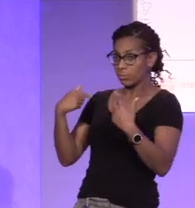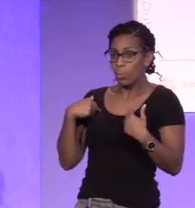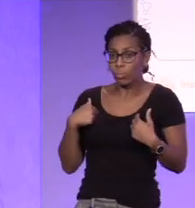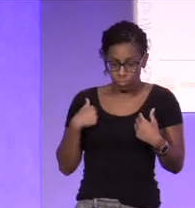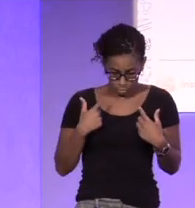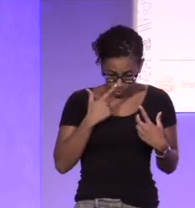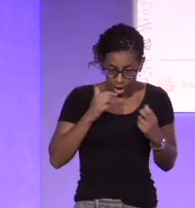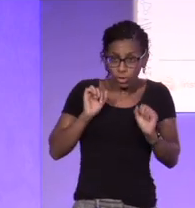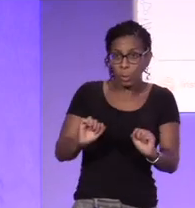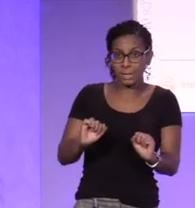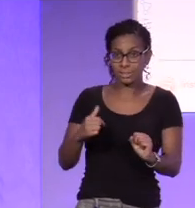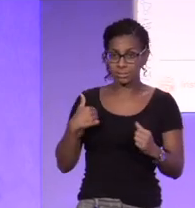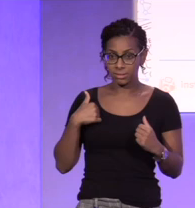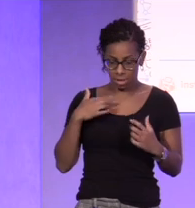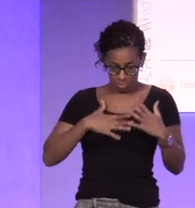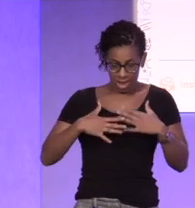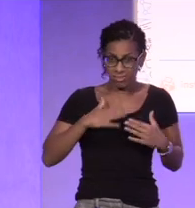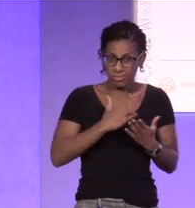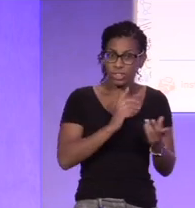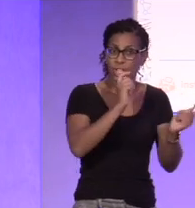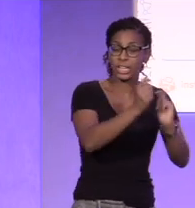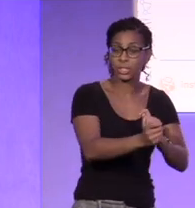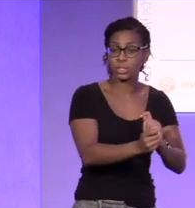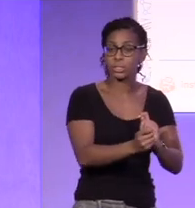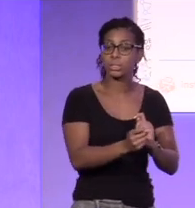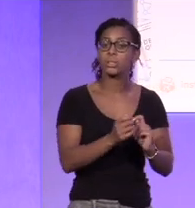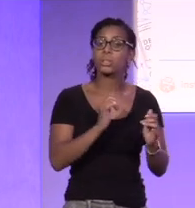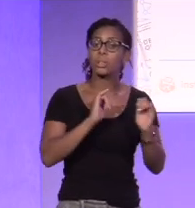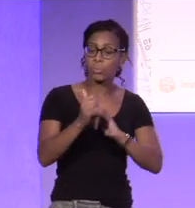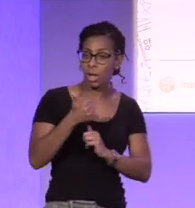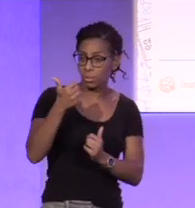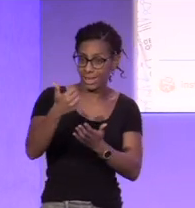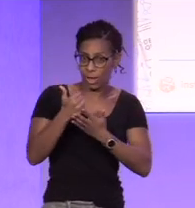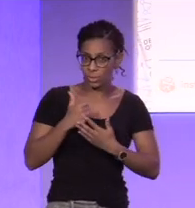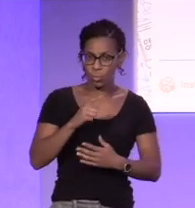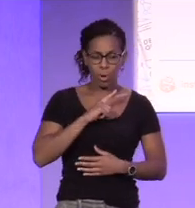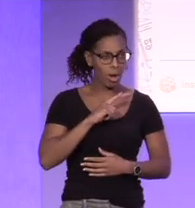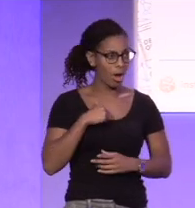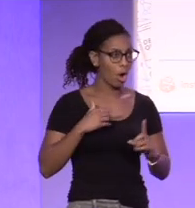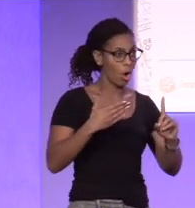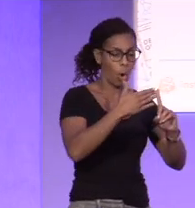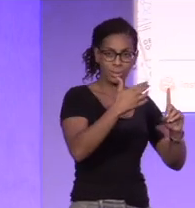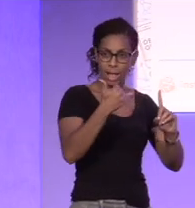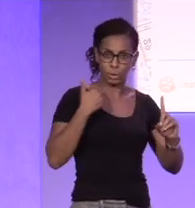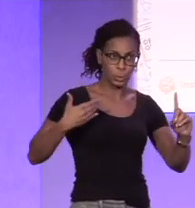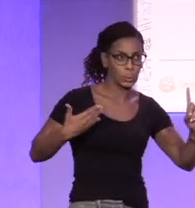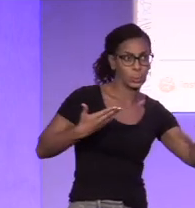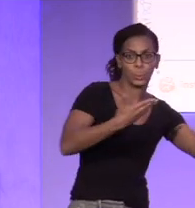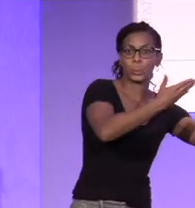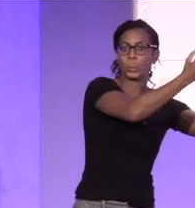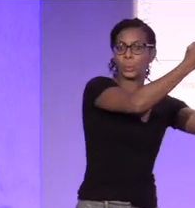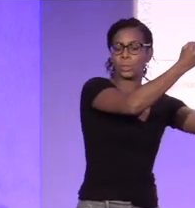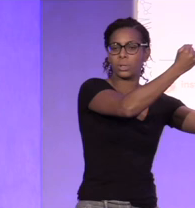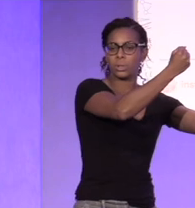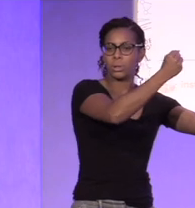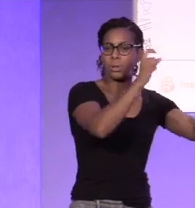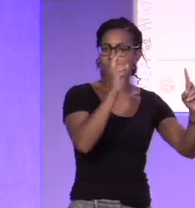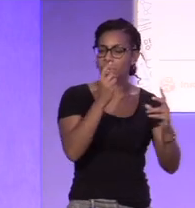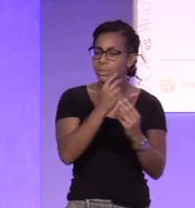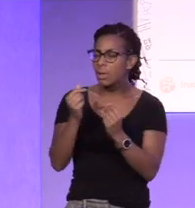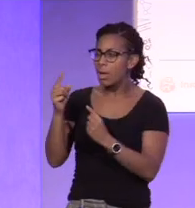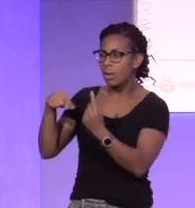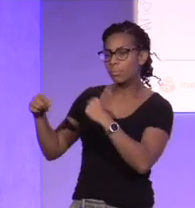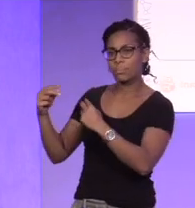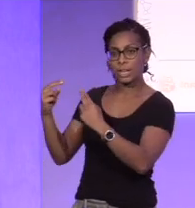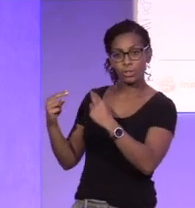Now, some metrics help us. They take us in the direction that we want to go. They help us with our long-term goals and aspirations. But some metrics are